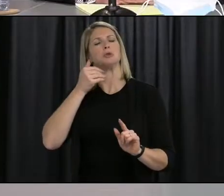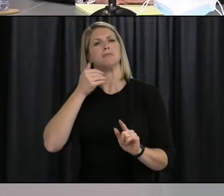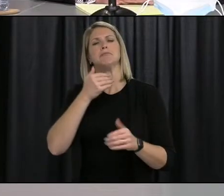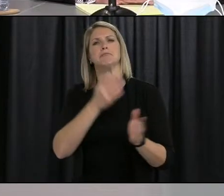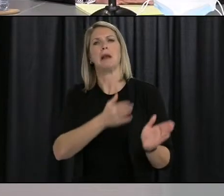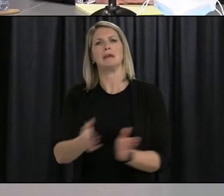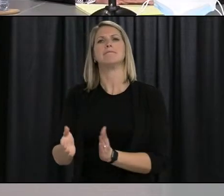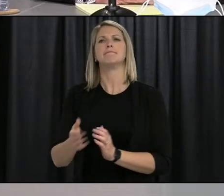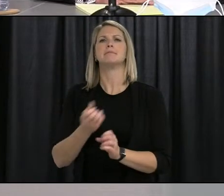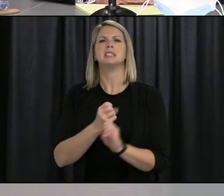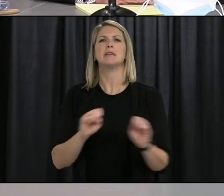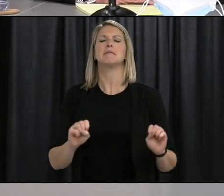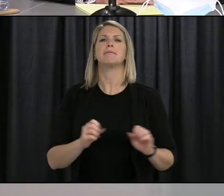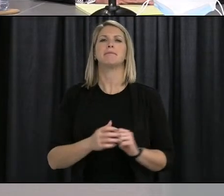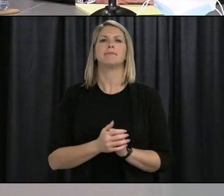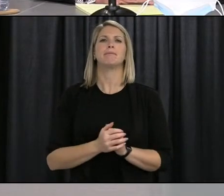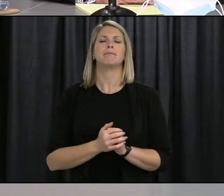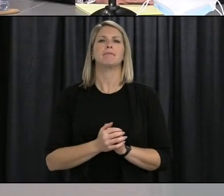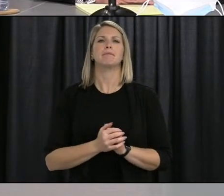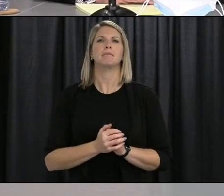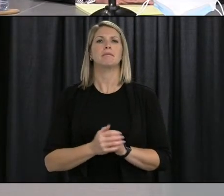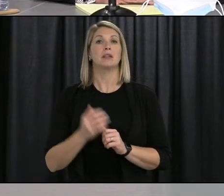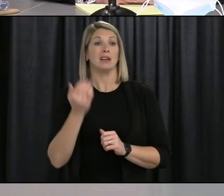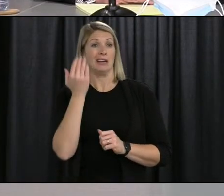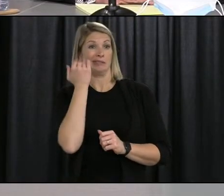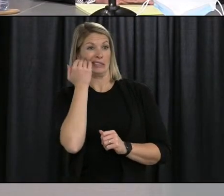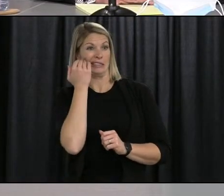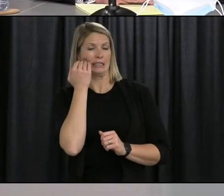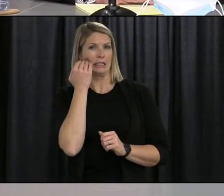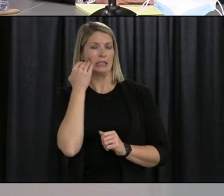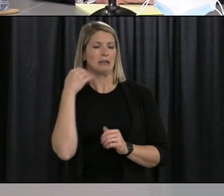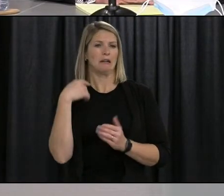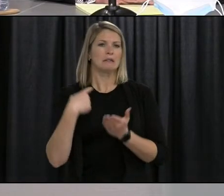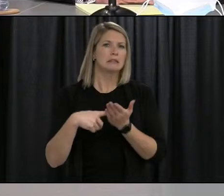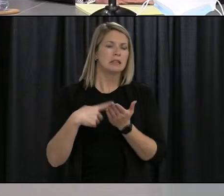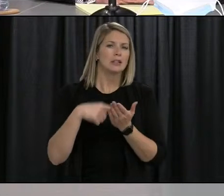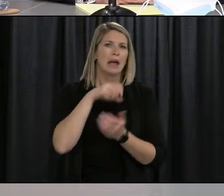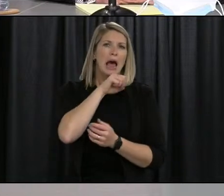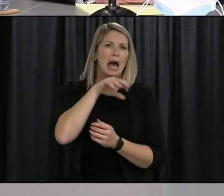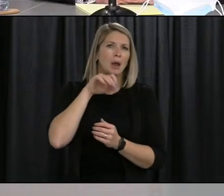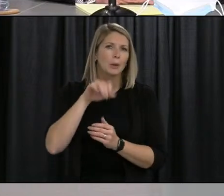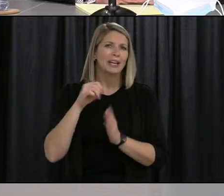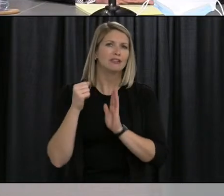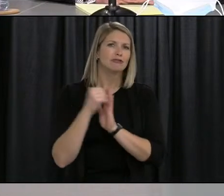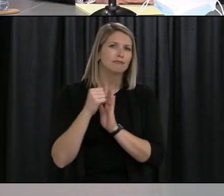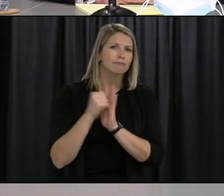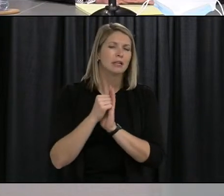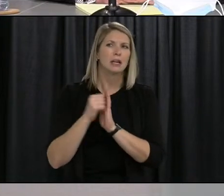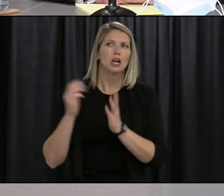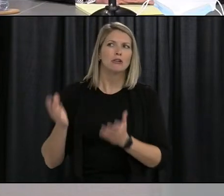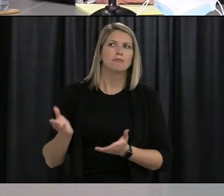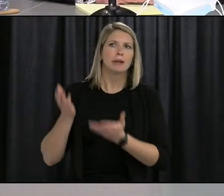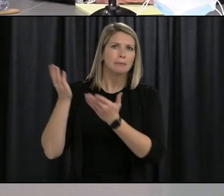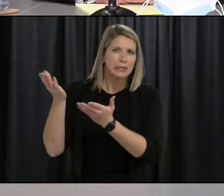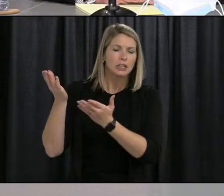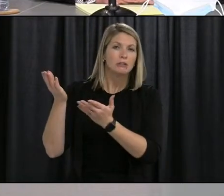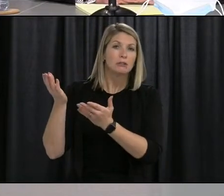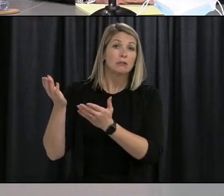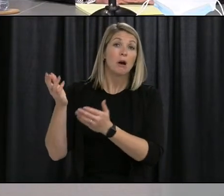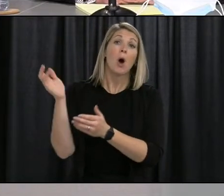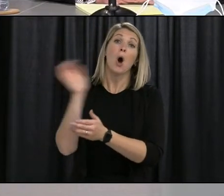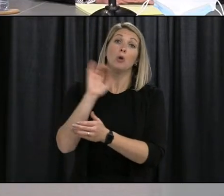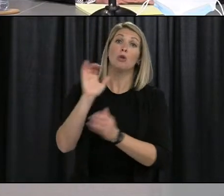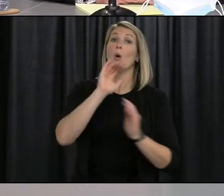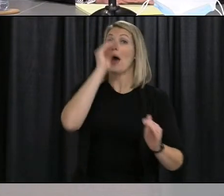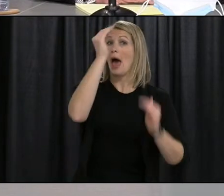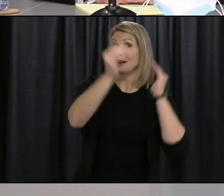on the topic of Halloween, a lot of the focus has been on trick-or-treating and the guidelines around that. Lots of adults also like to celebrate